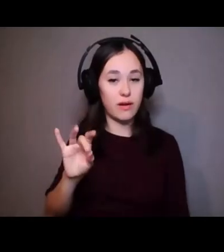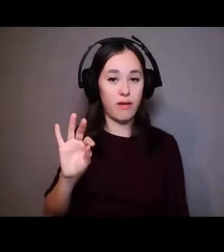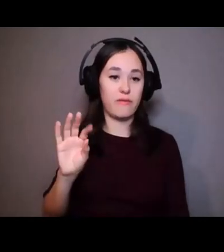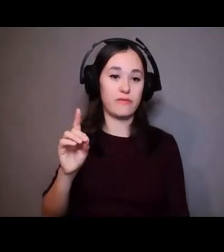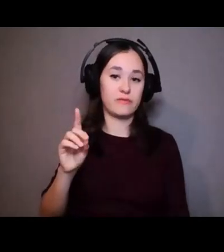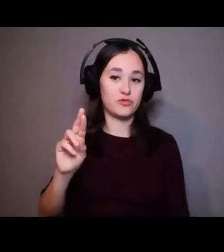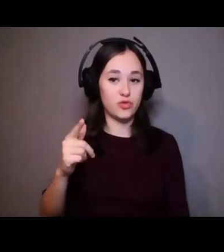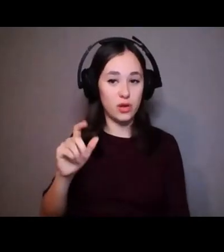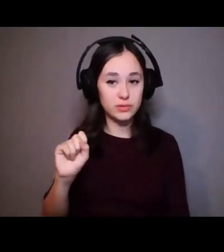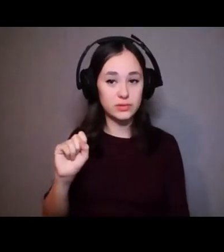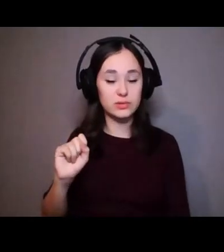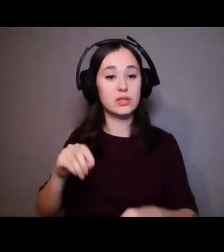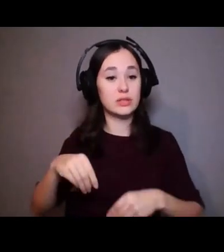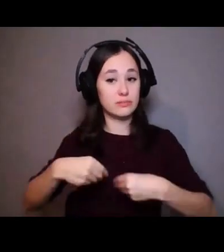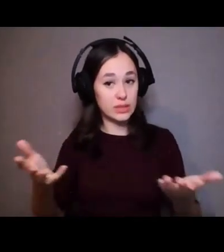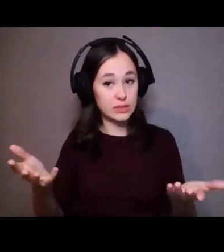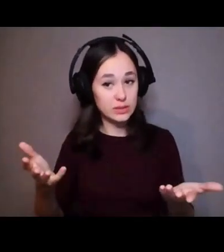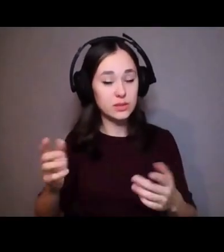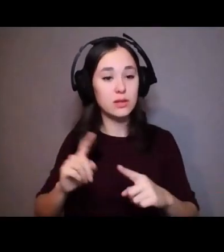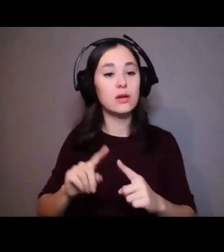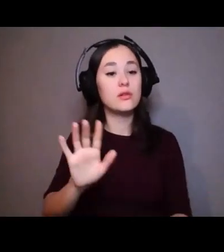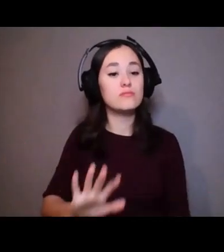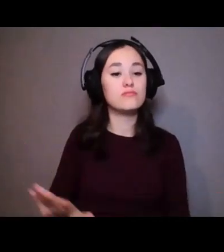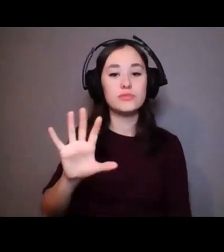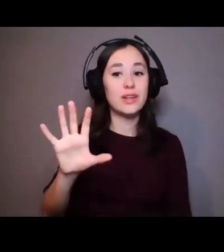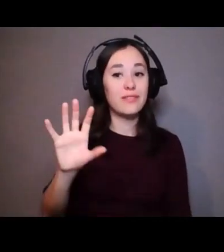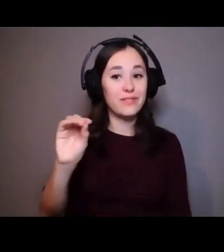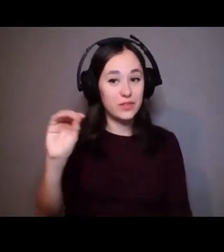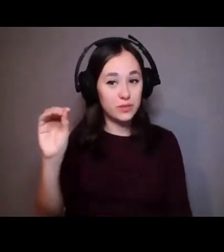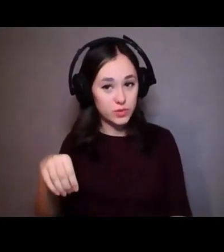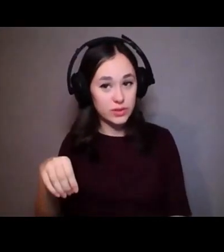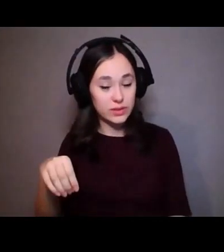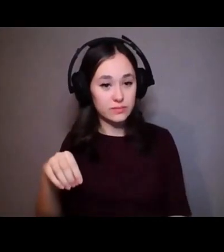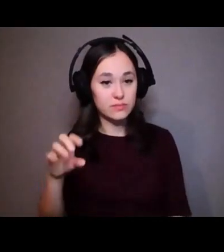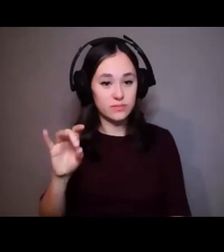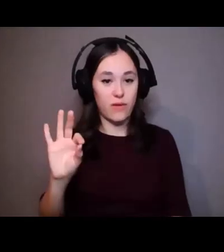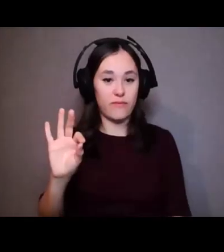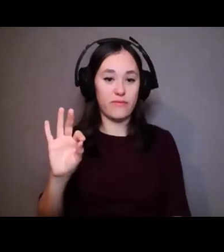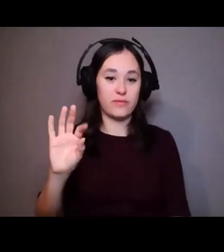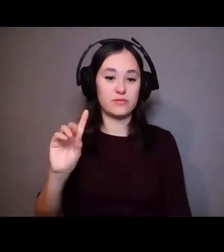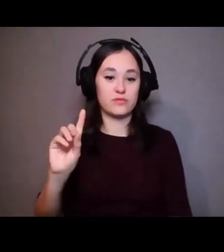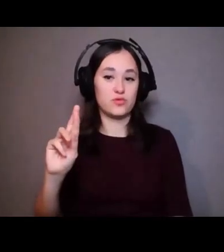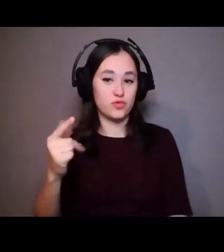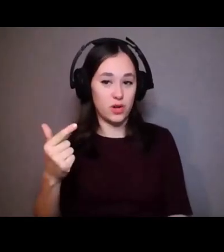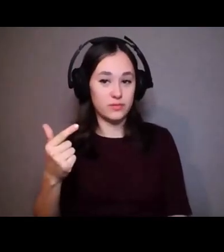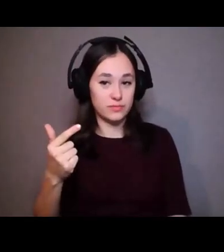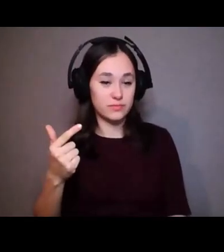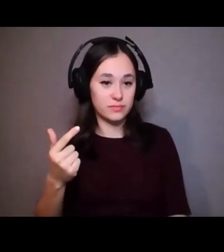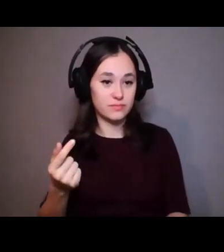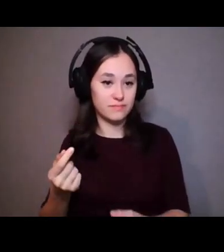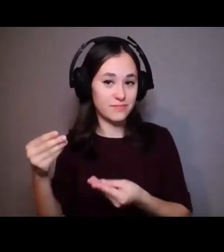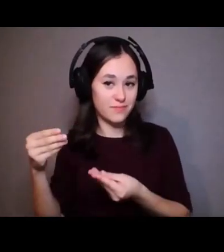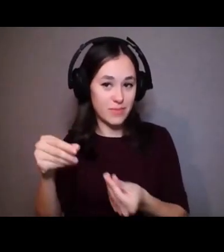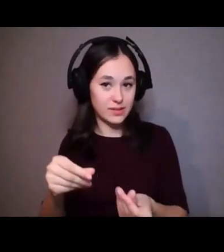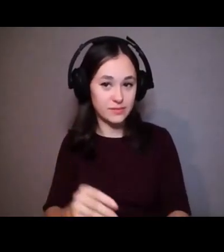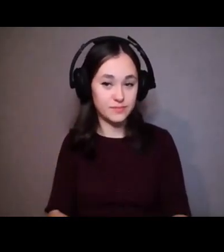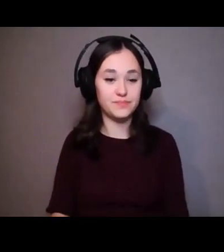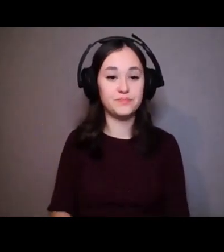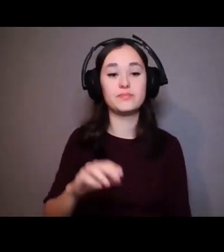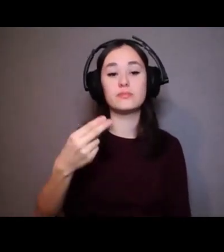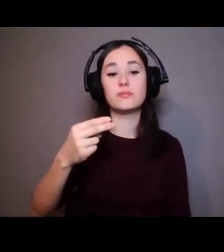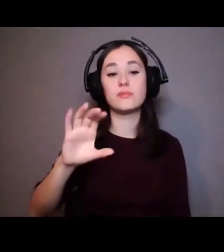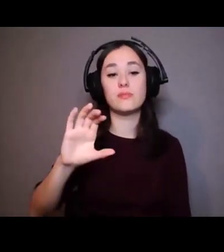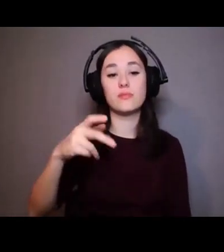nearly 50% of drug spending. HCPF has started to take steps to